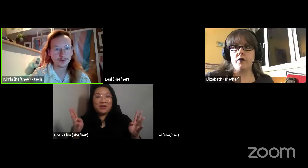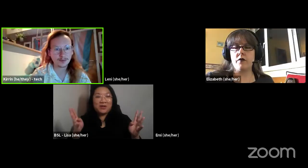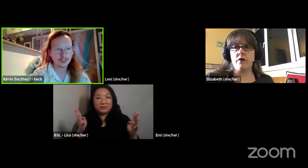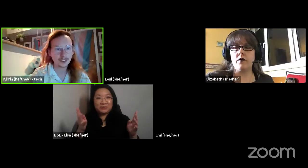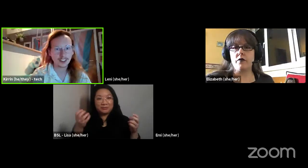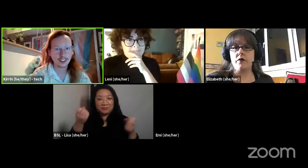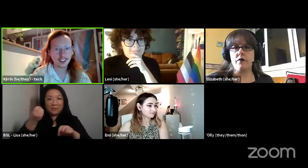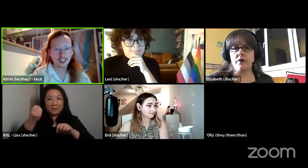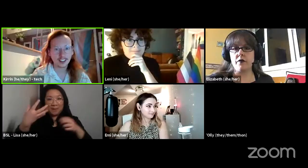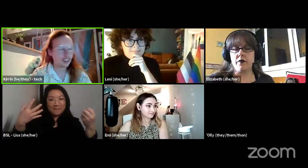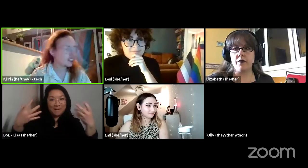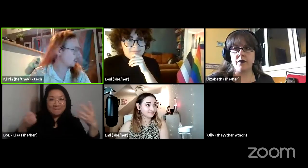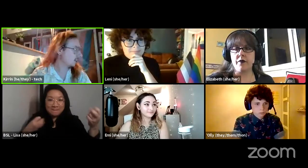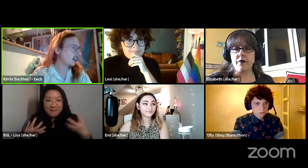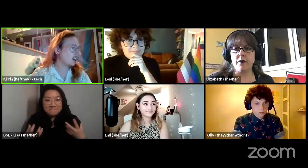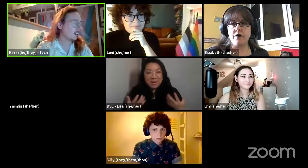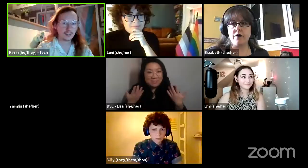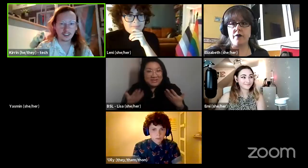videos.